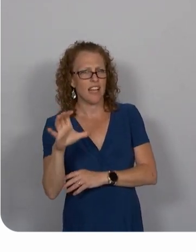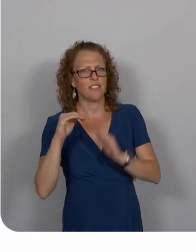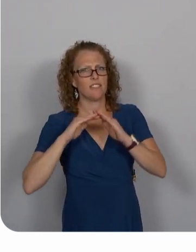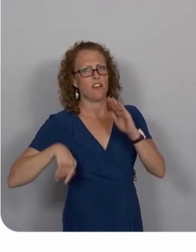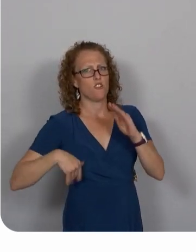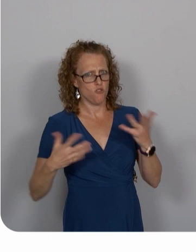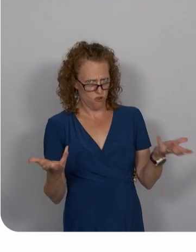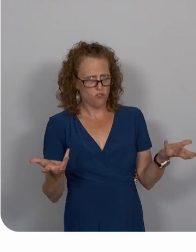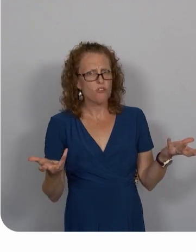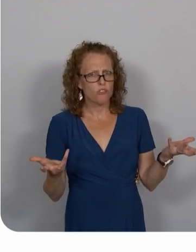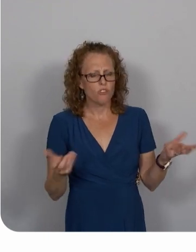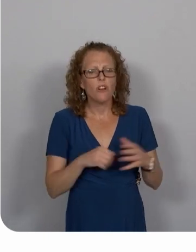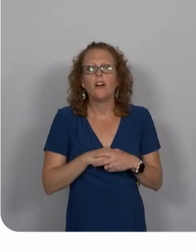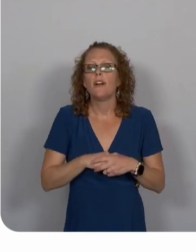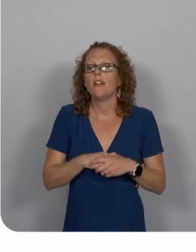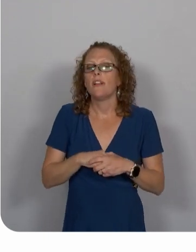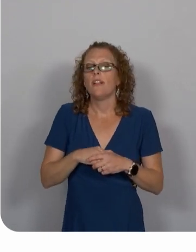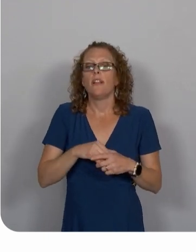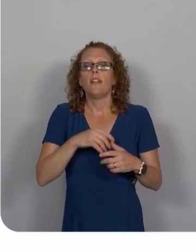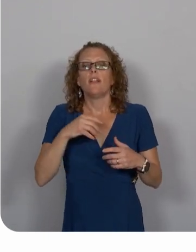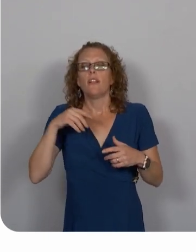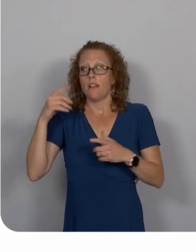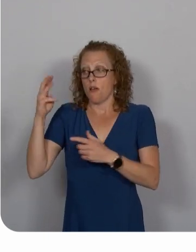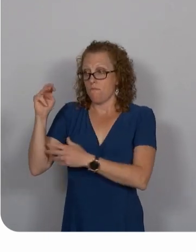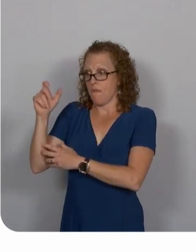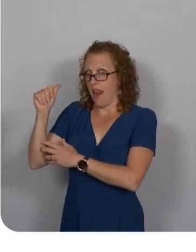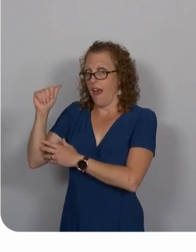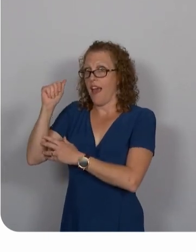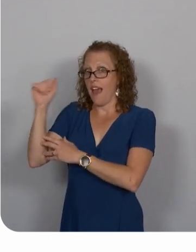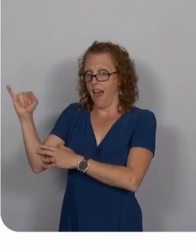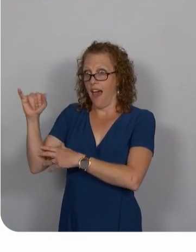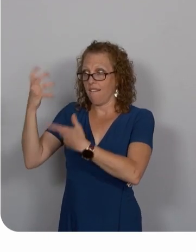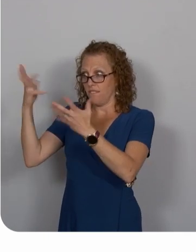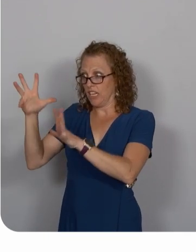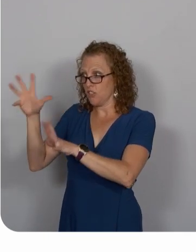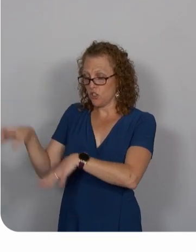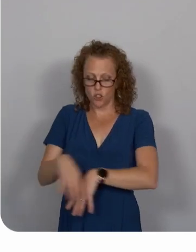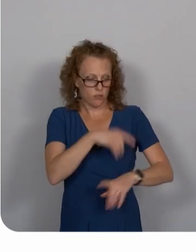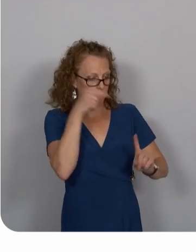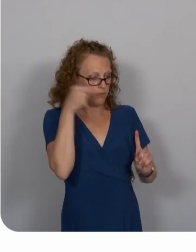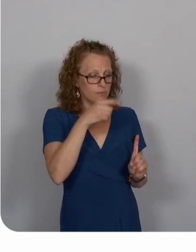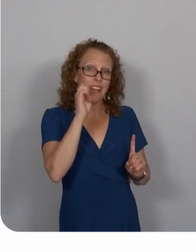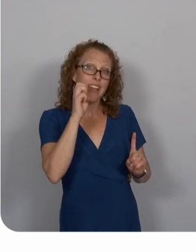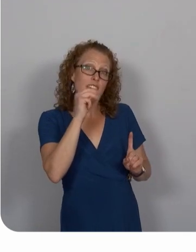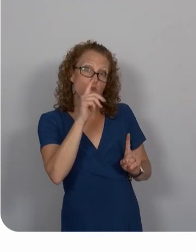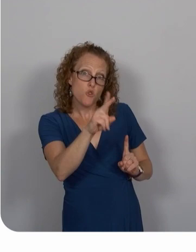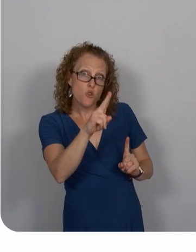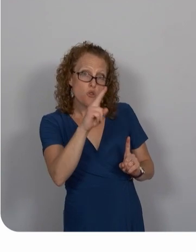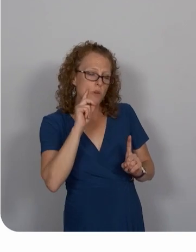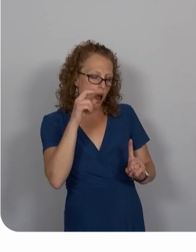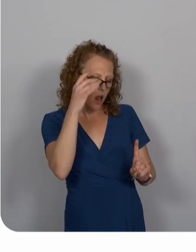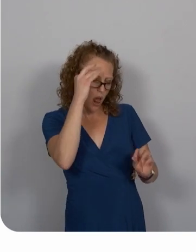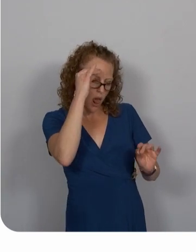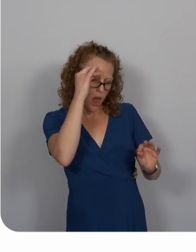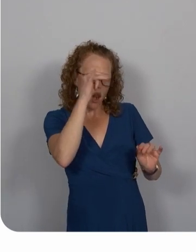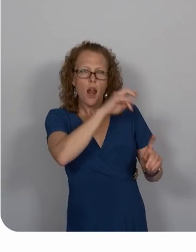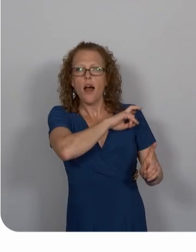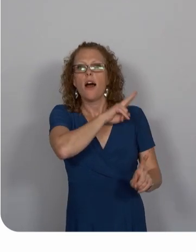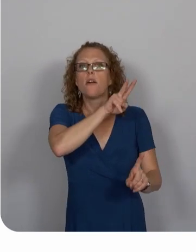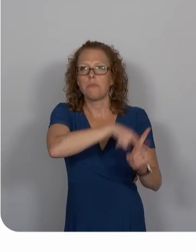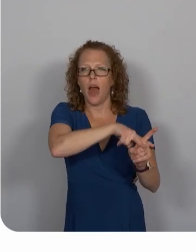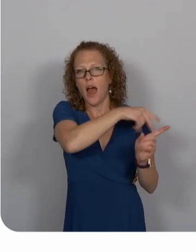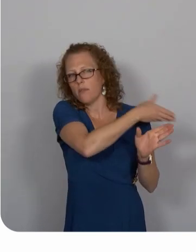Outside of Meta AI, we took Emu and we used it to create new visual experiences across our products, starting with